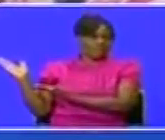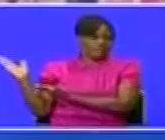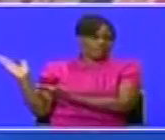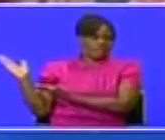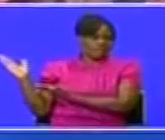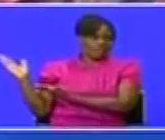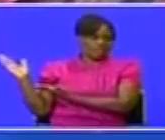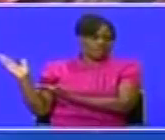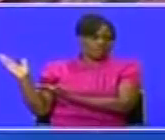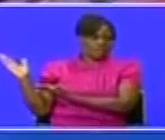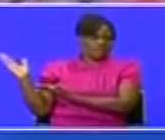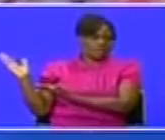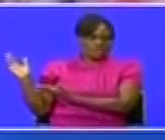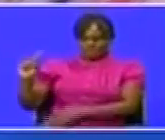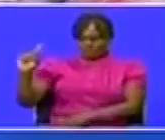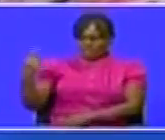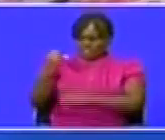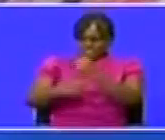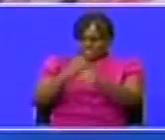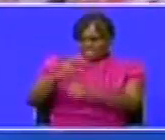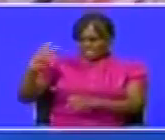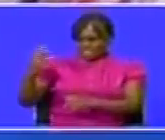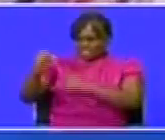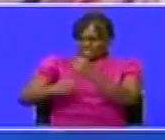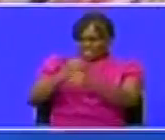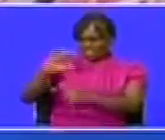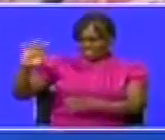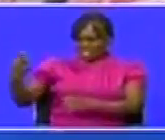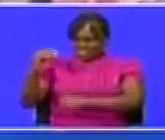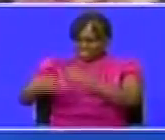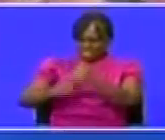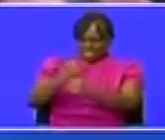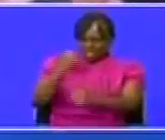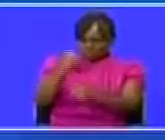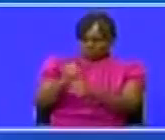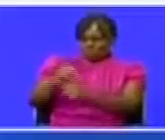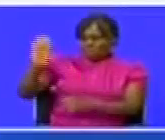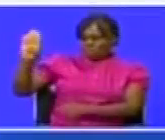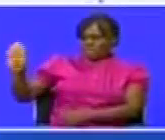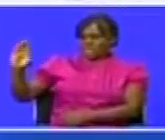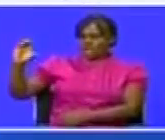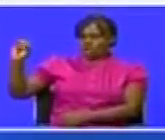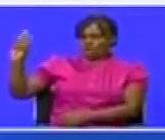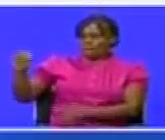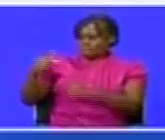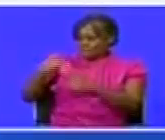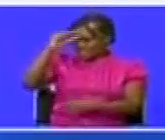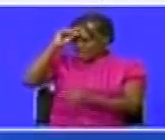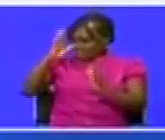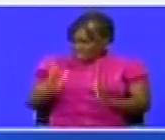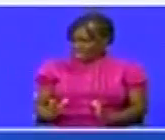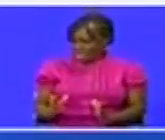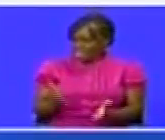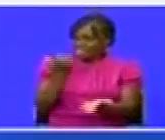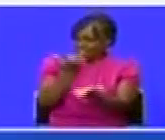These are my transcripts, first year, second year, third year. I did my BCom. But William Kabogo, in a fresh bunch